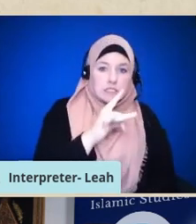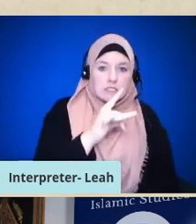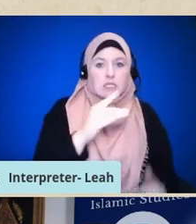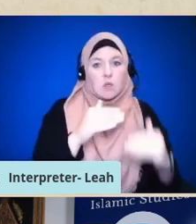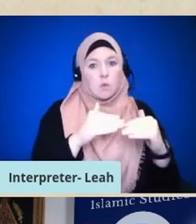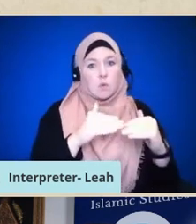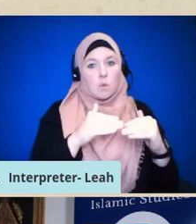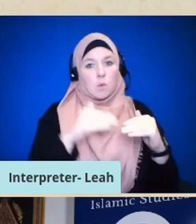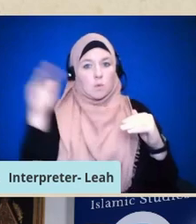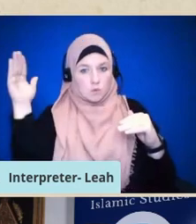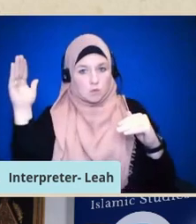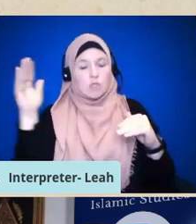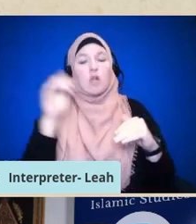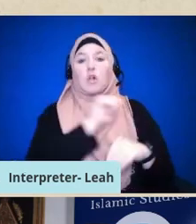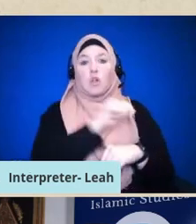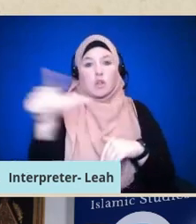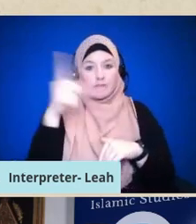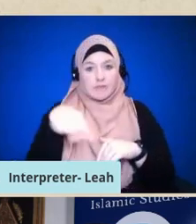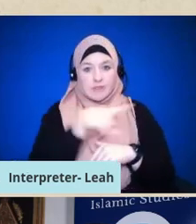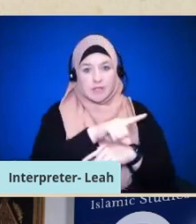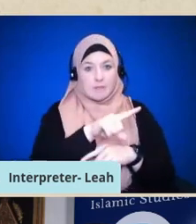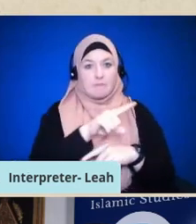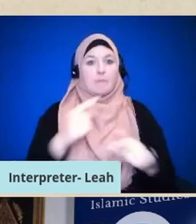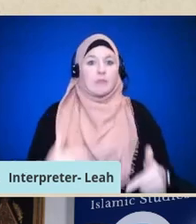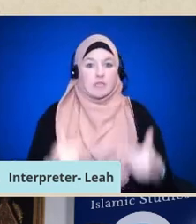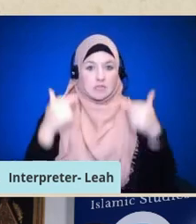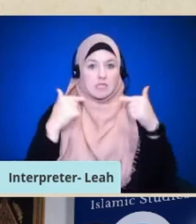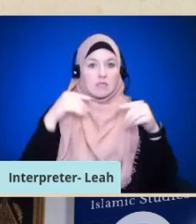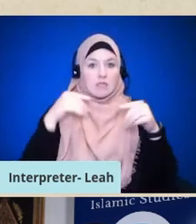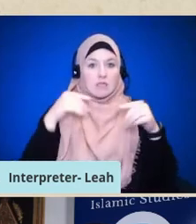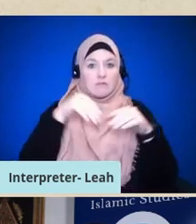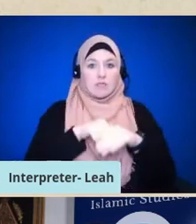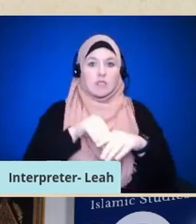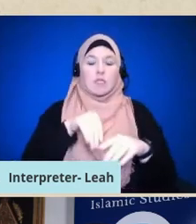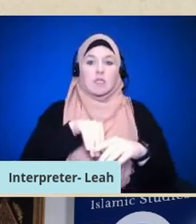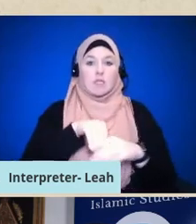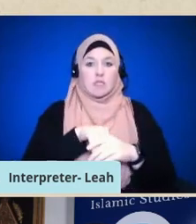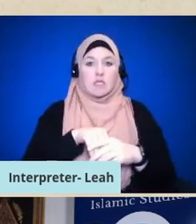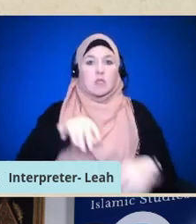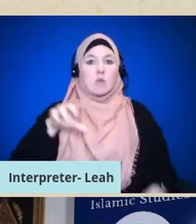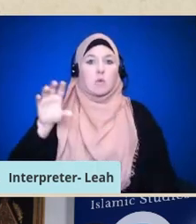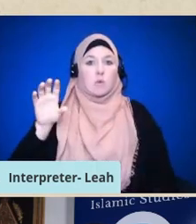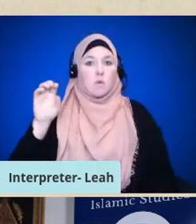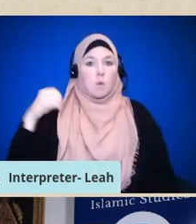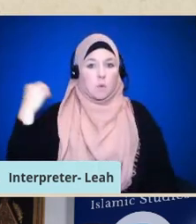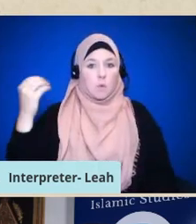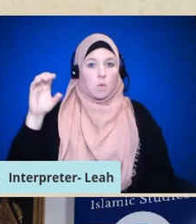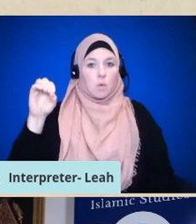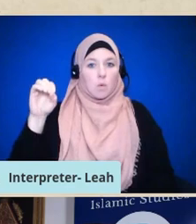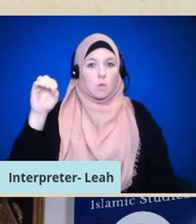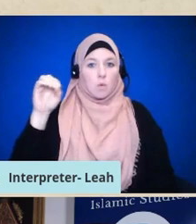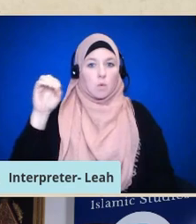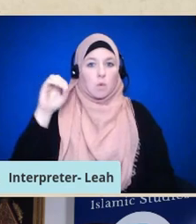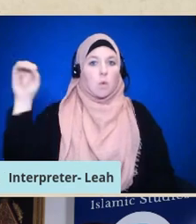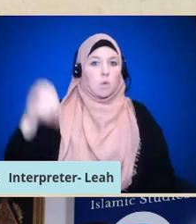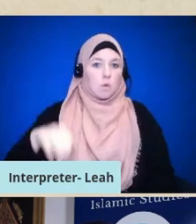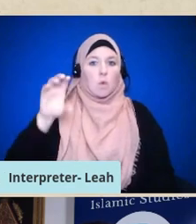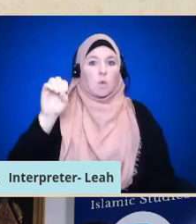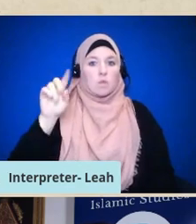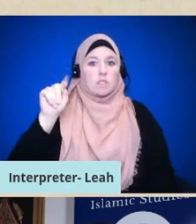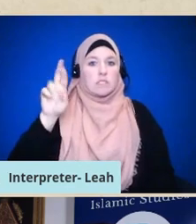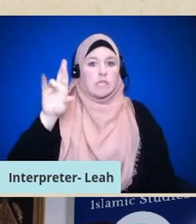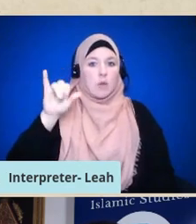and older, and all of them reside in Ontario. Very interesting is that majority of